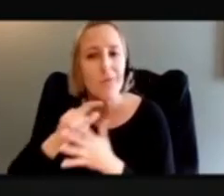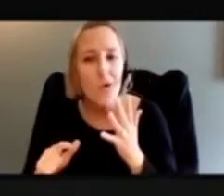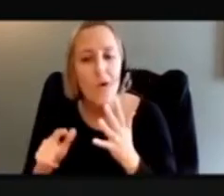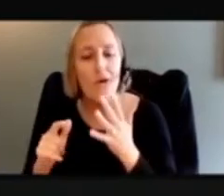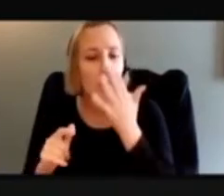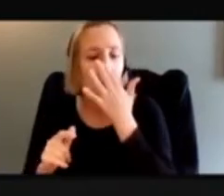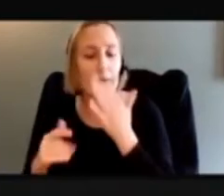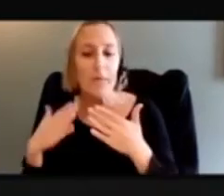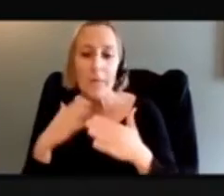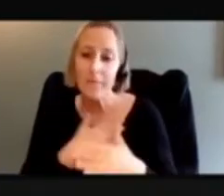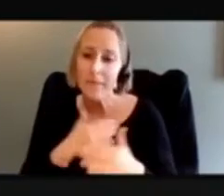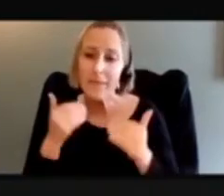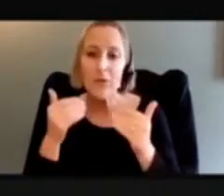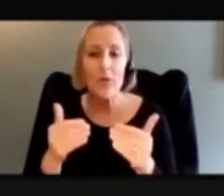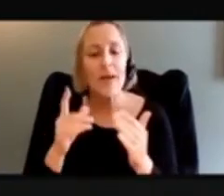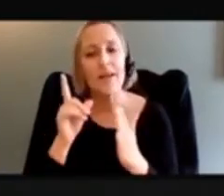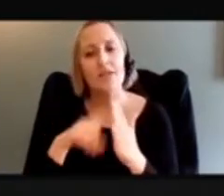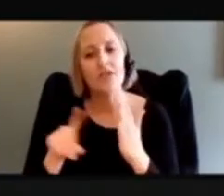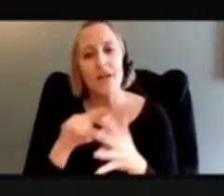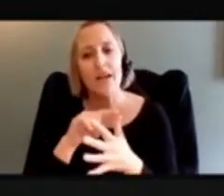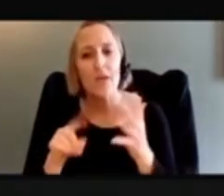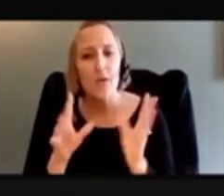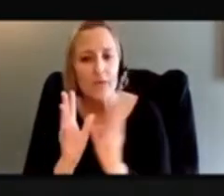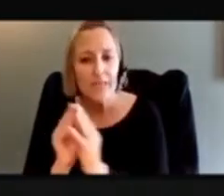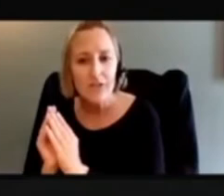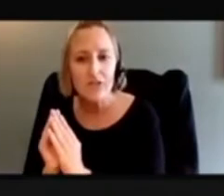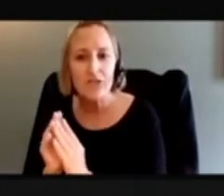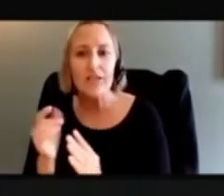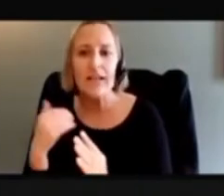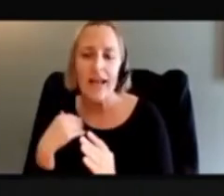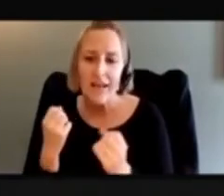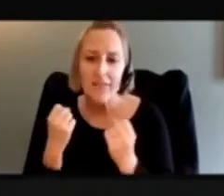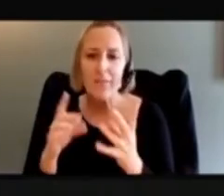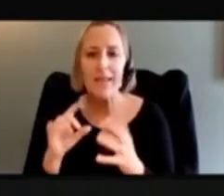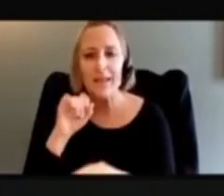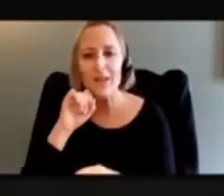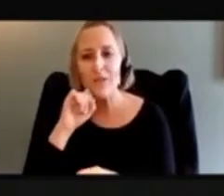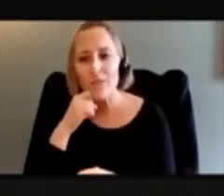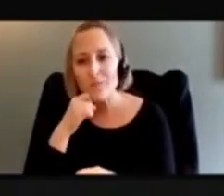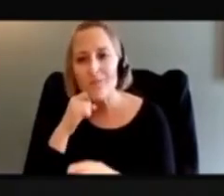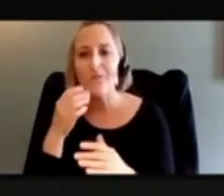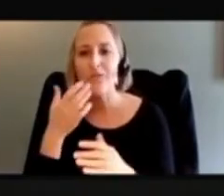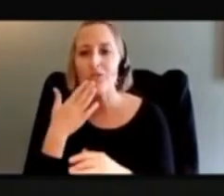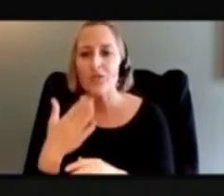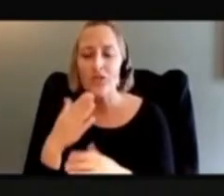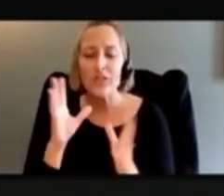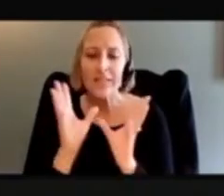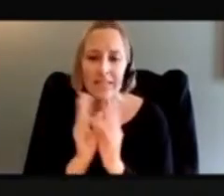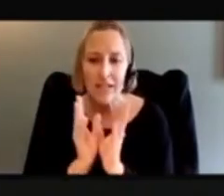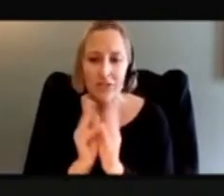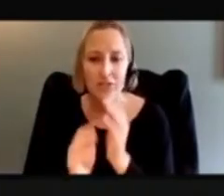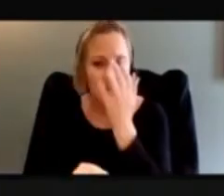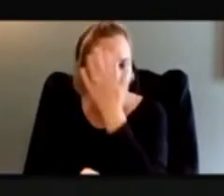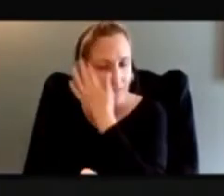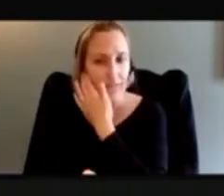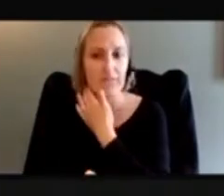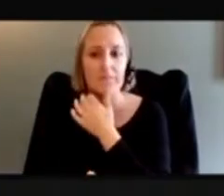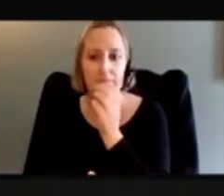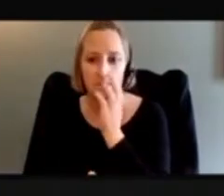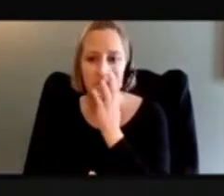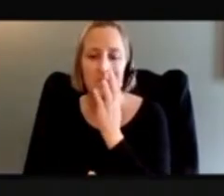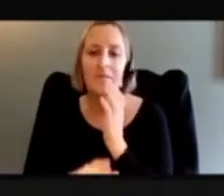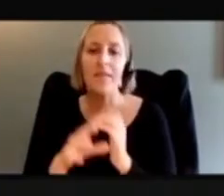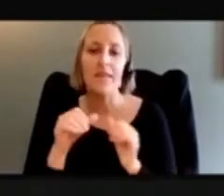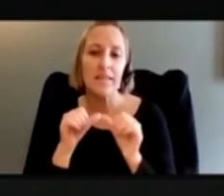please look at the pre-recorded sessions list. A lot of really great sessions there, and you can earn some continuing